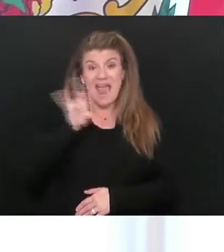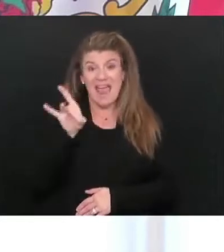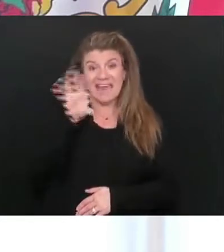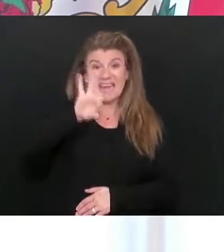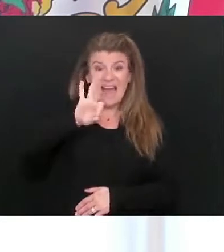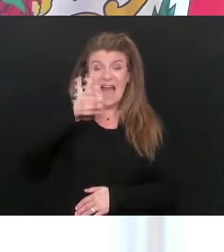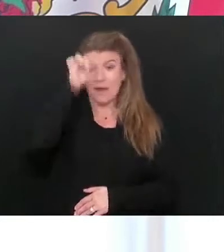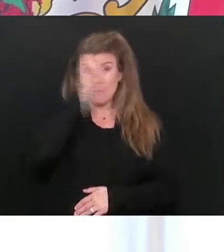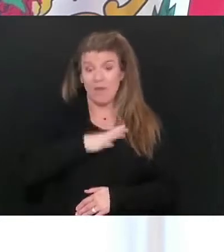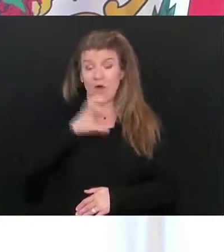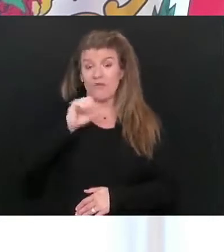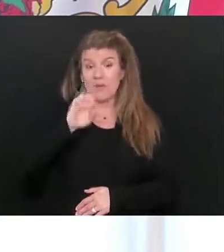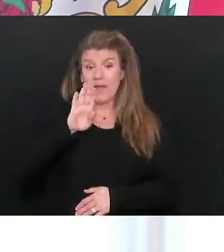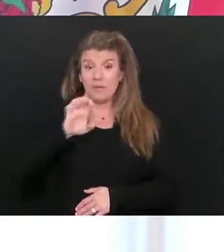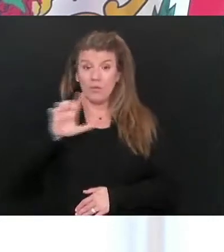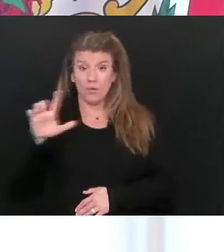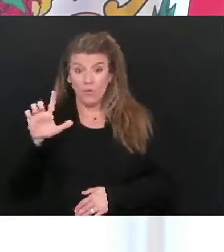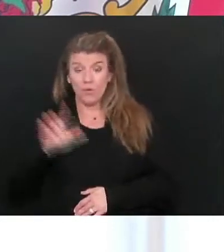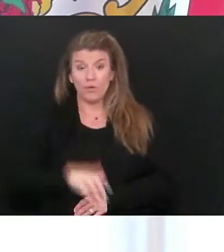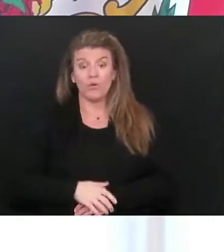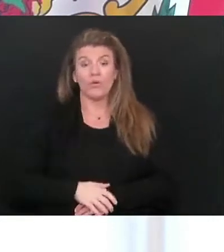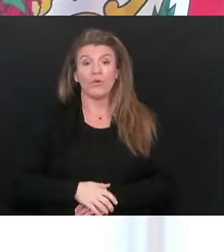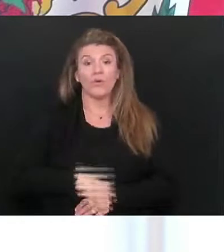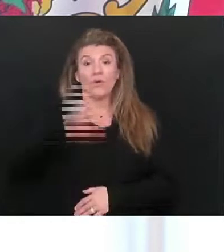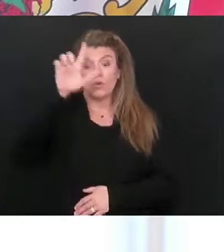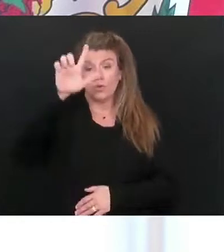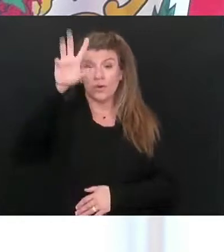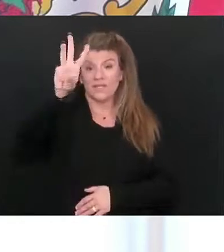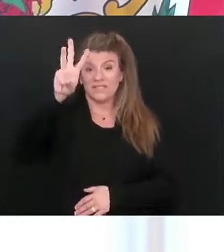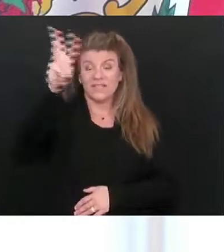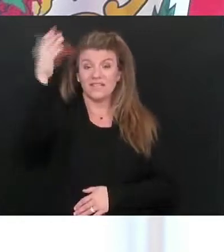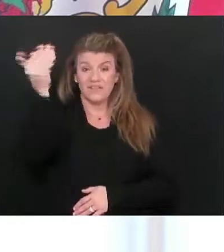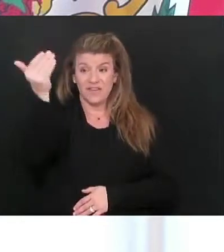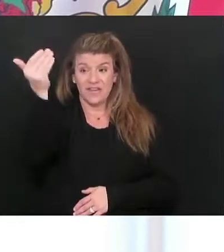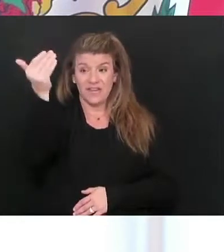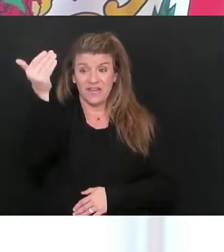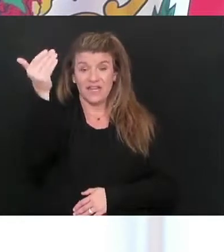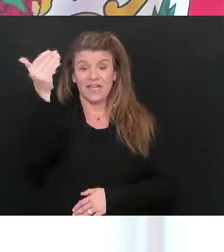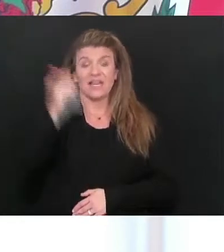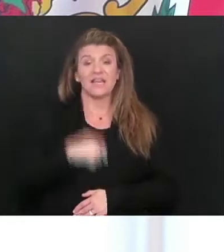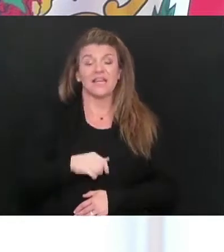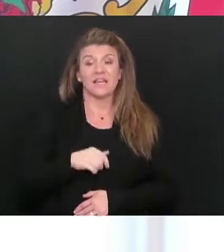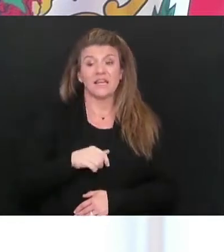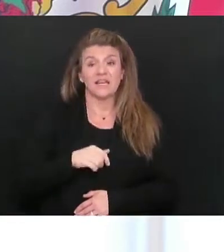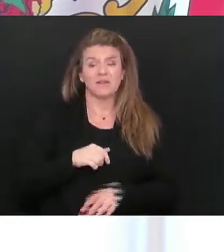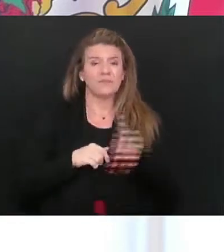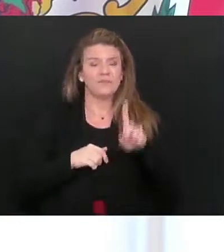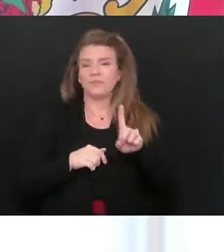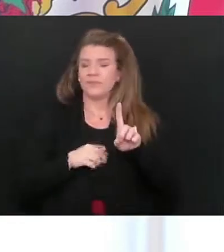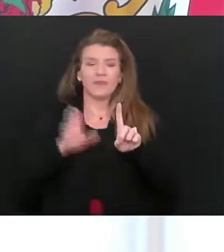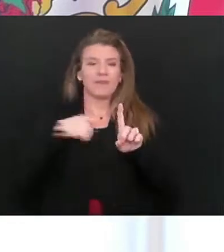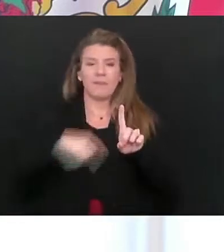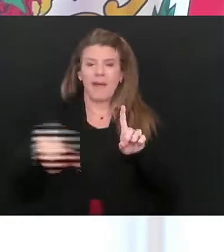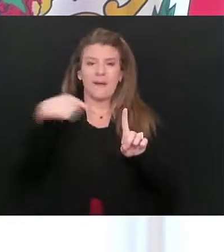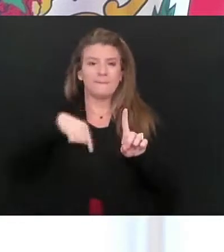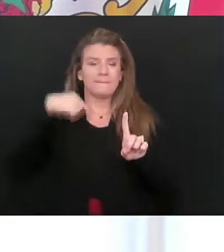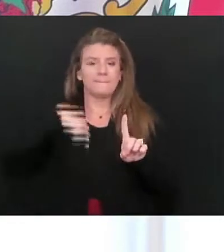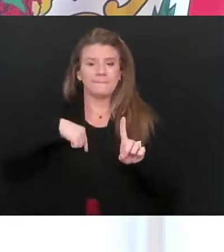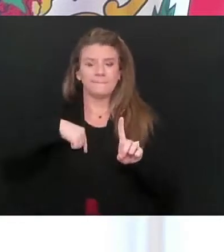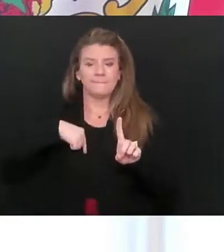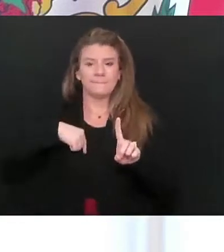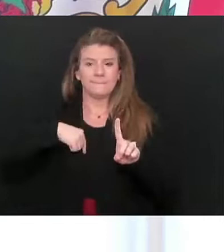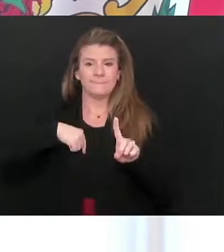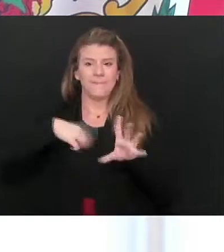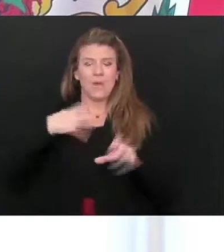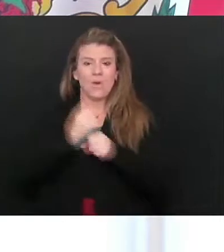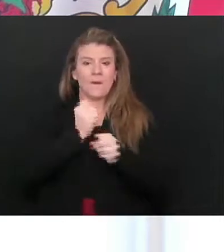89-year-old male from Cabell County. Our 2,615th death, let me step back. I don't know if I